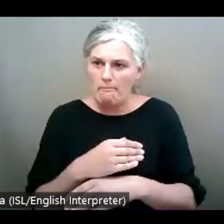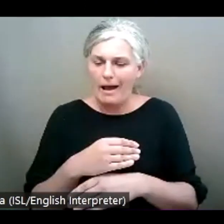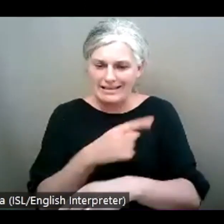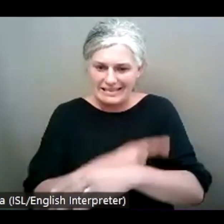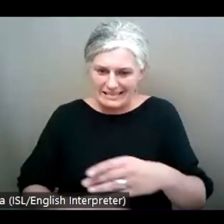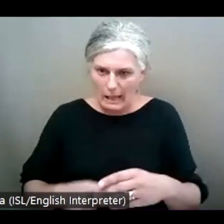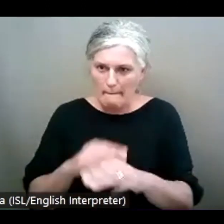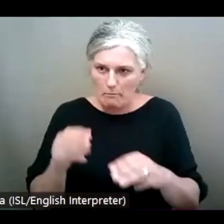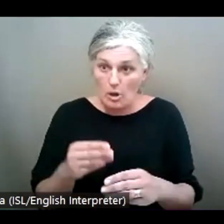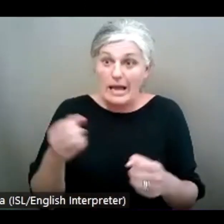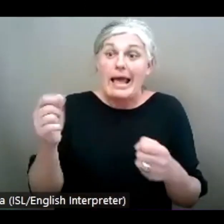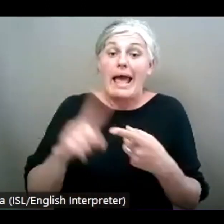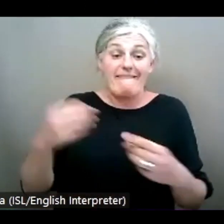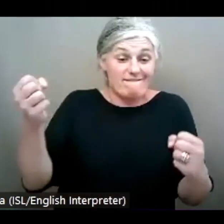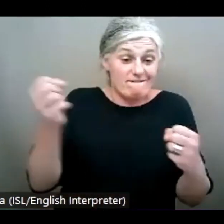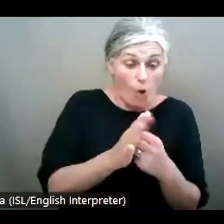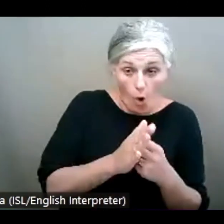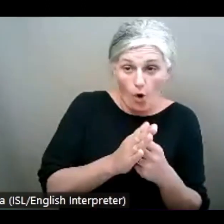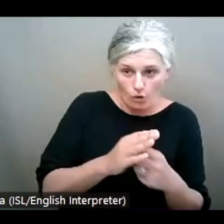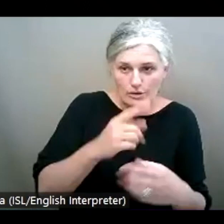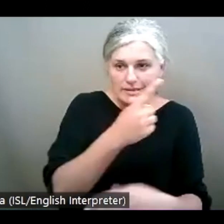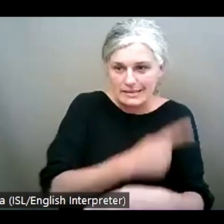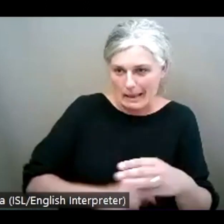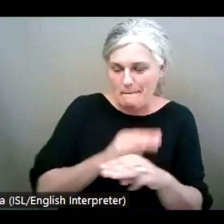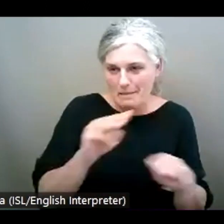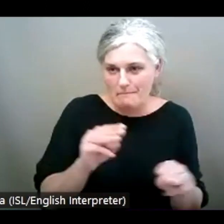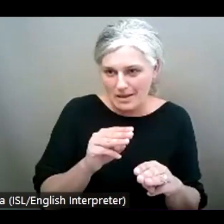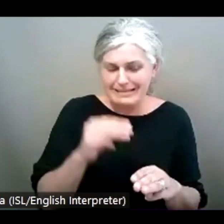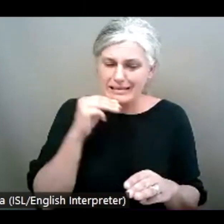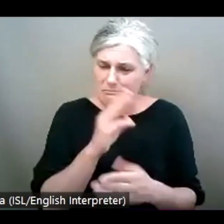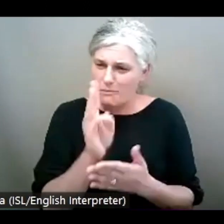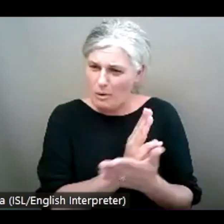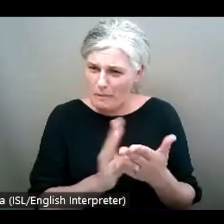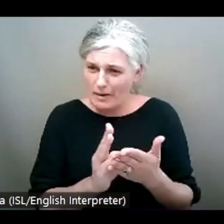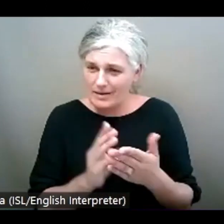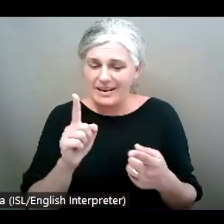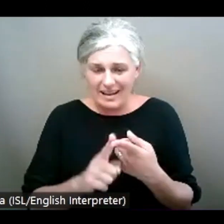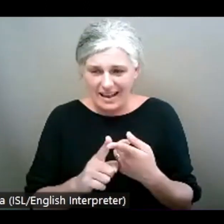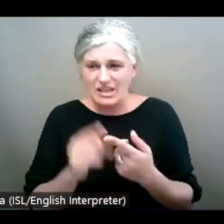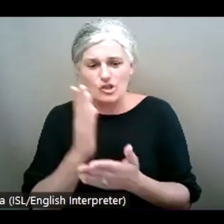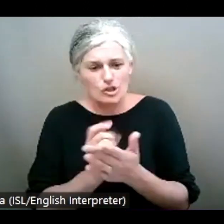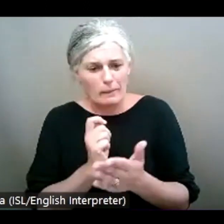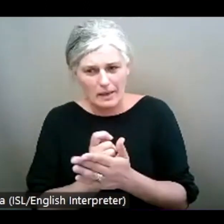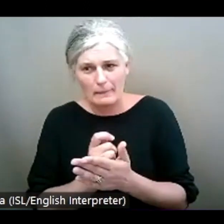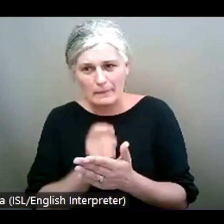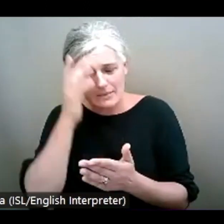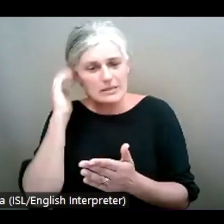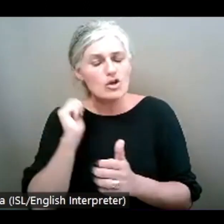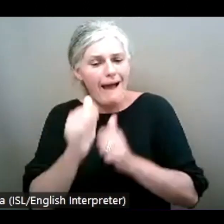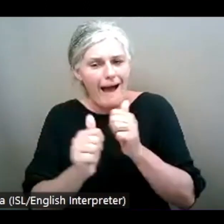people, and that's really important. And it was done as a reaction against how society